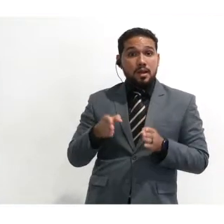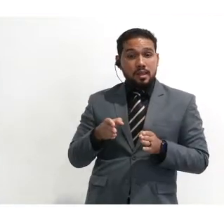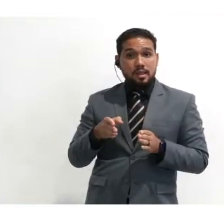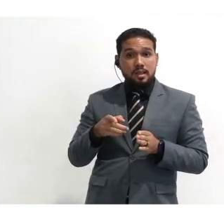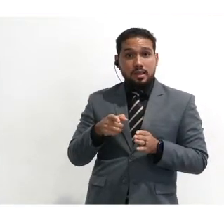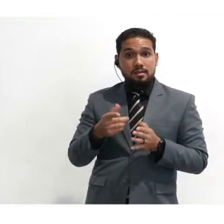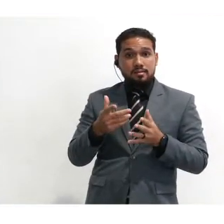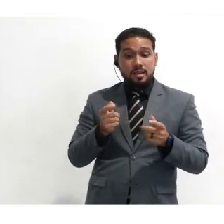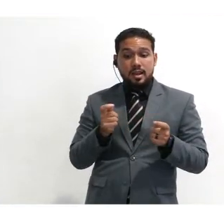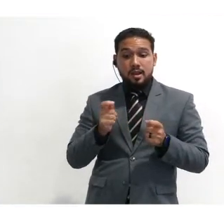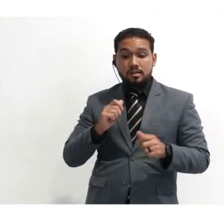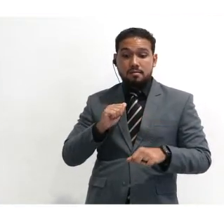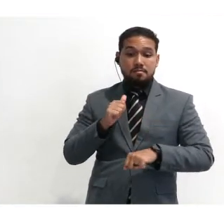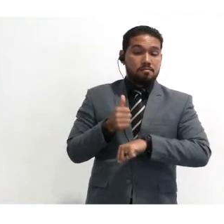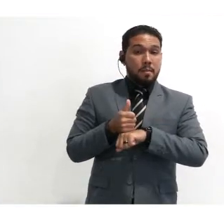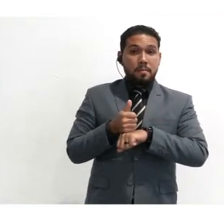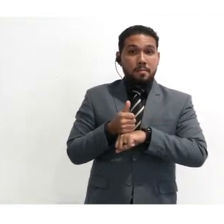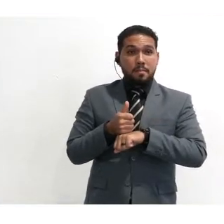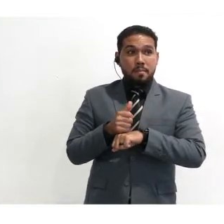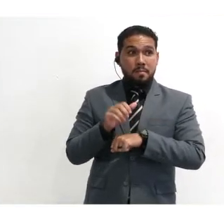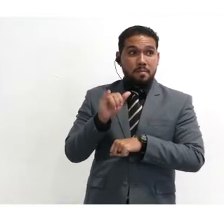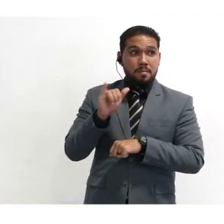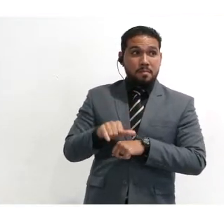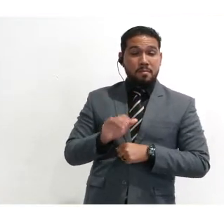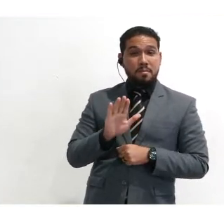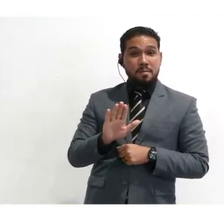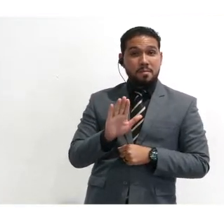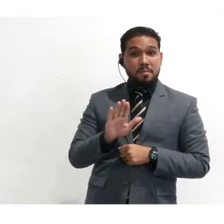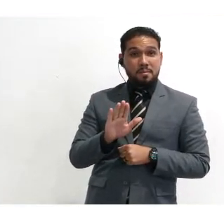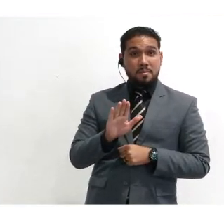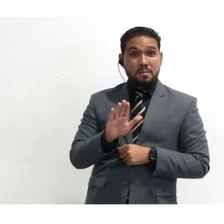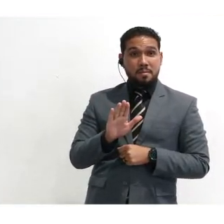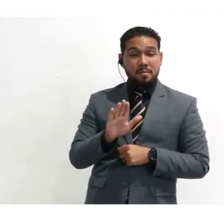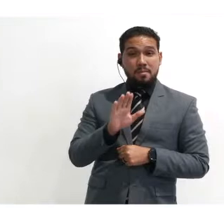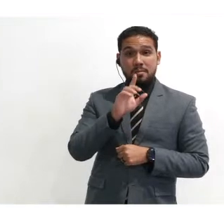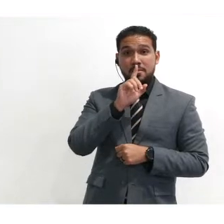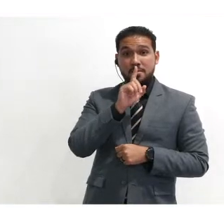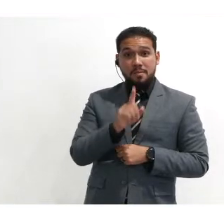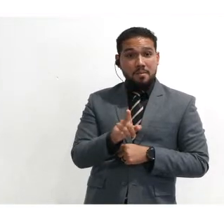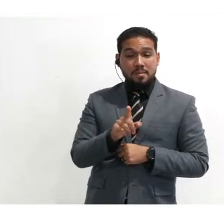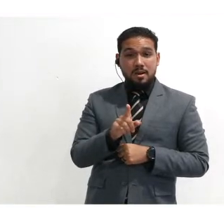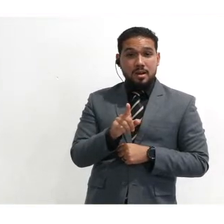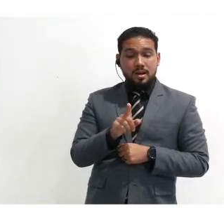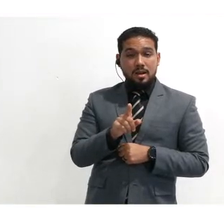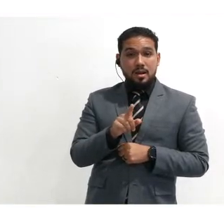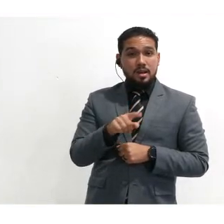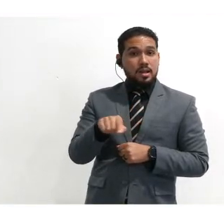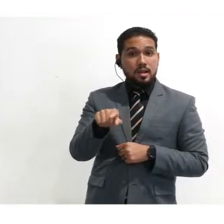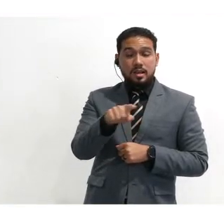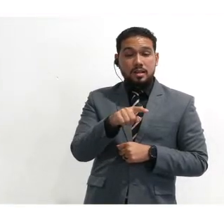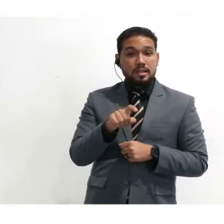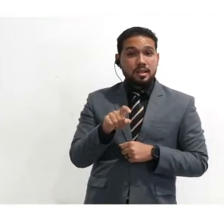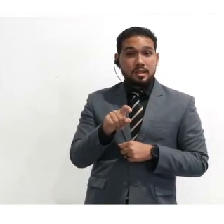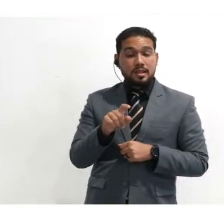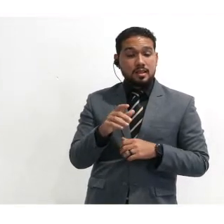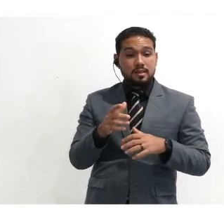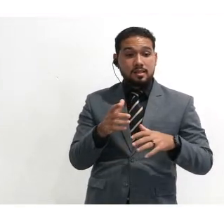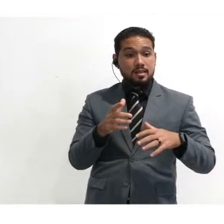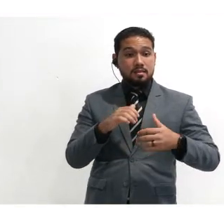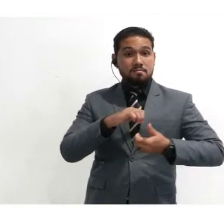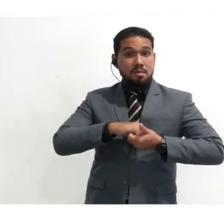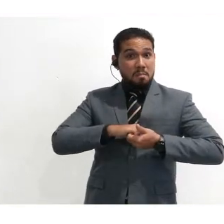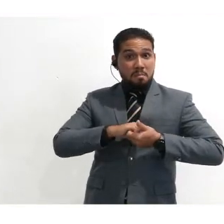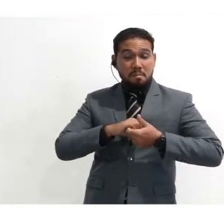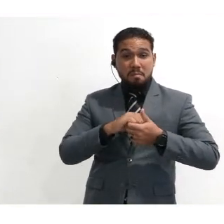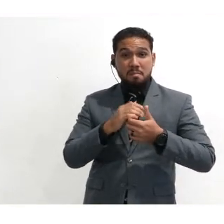I guess, in some senses, it could be entrepreneurship, but it's really based on an existing model, right? You're